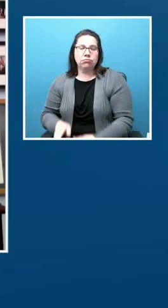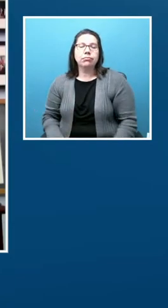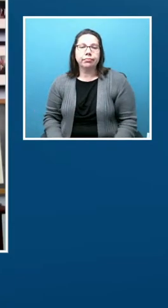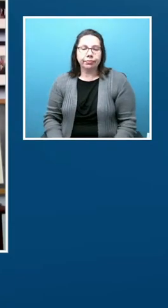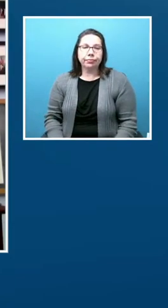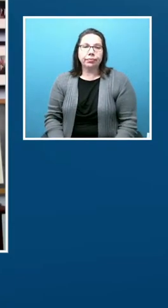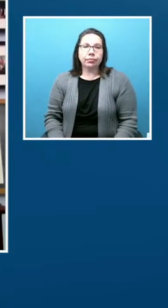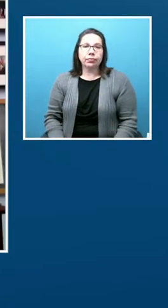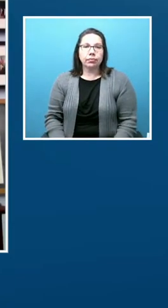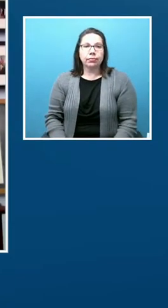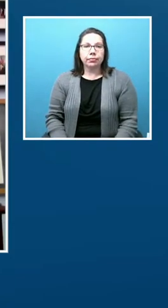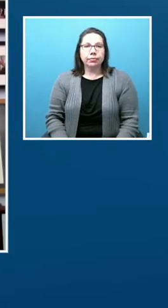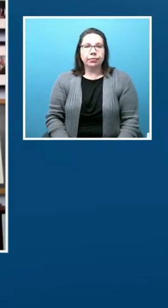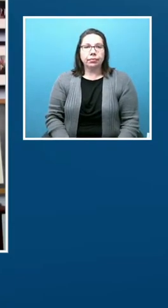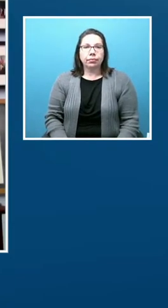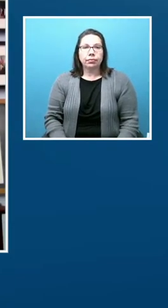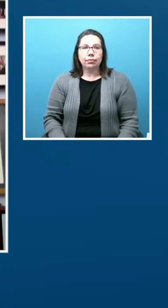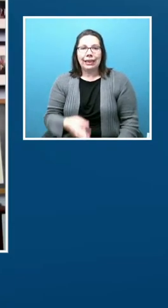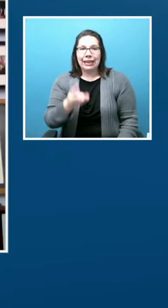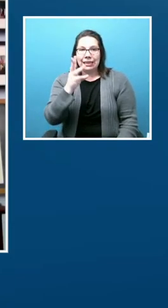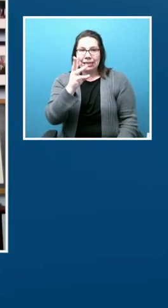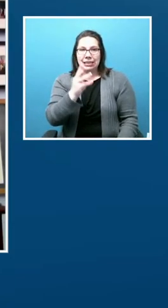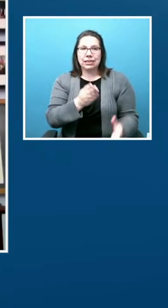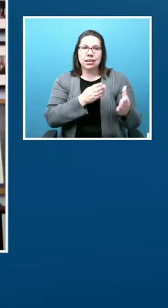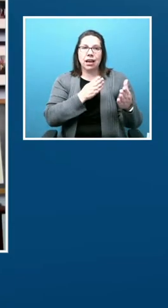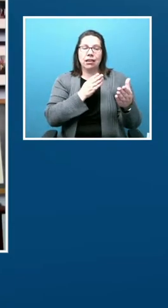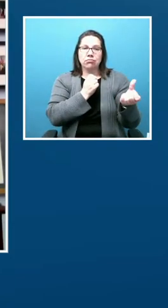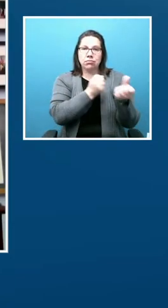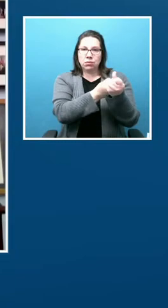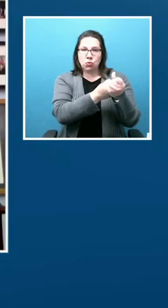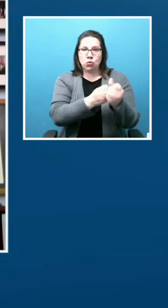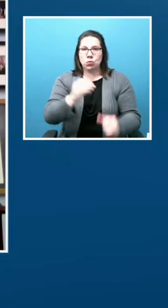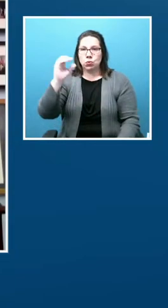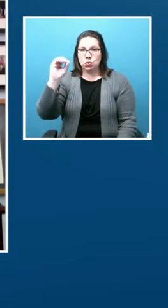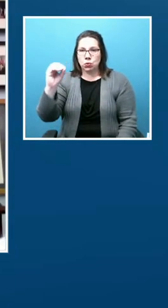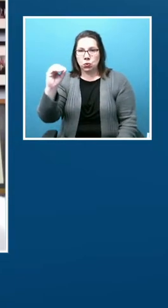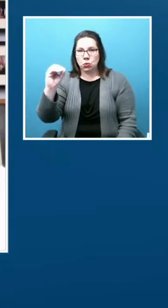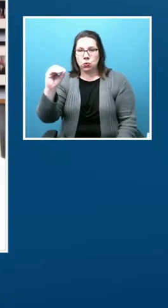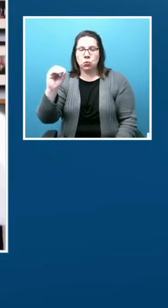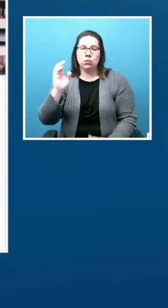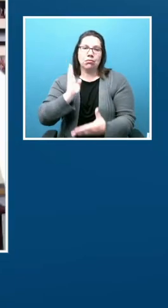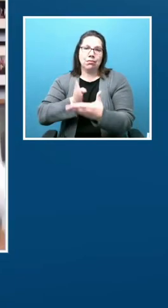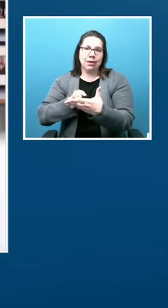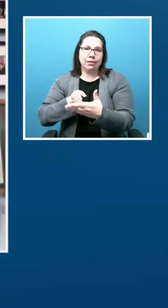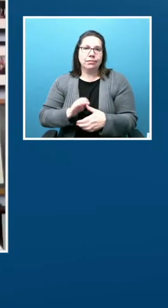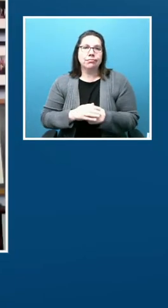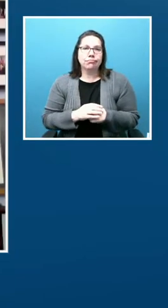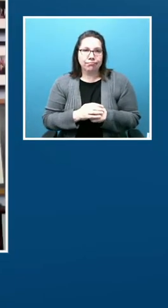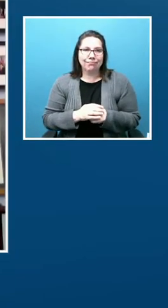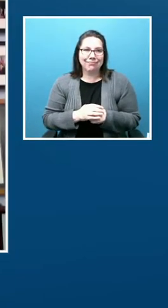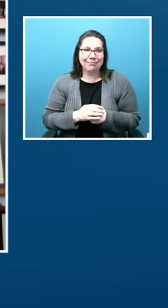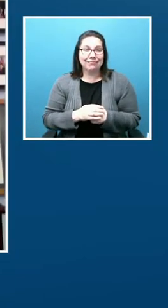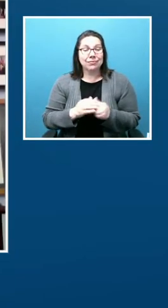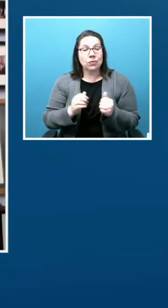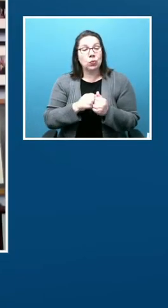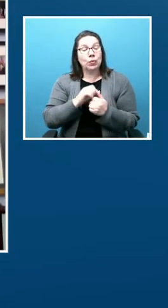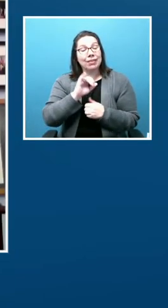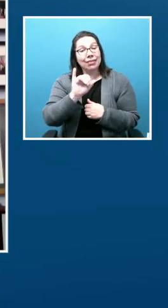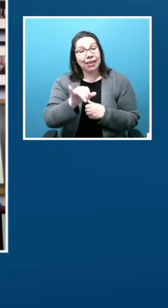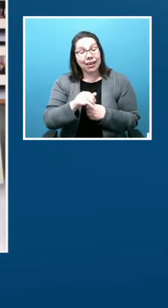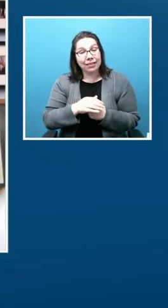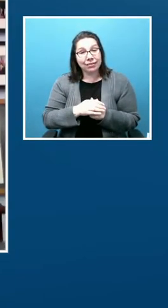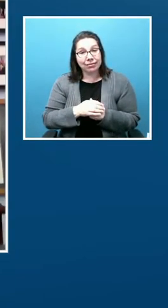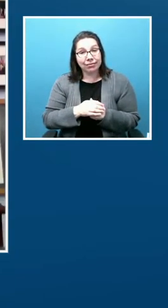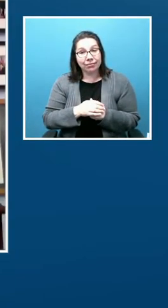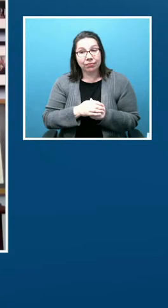Just 16-4, no against. So with that, if